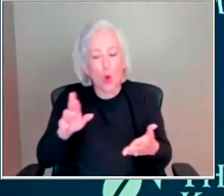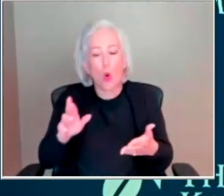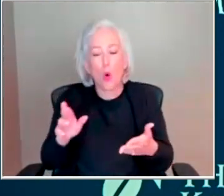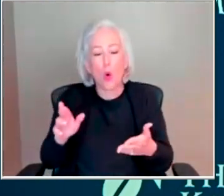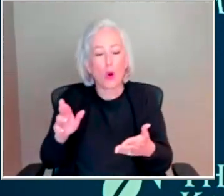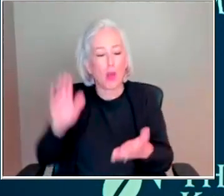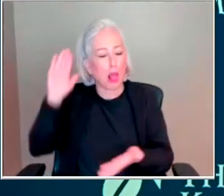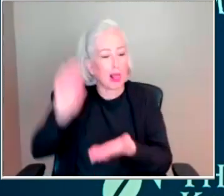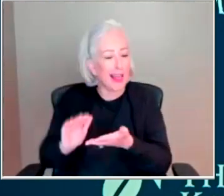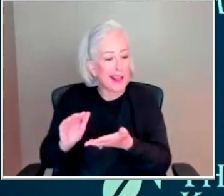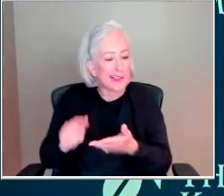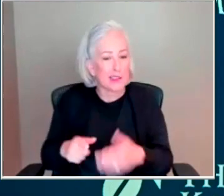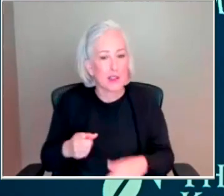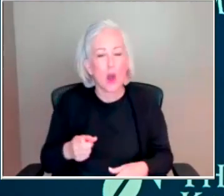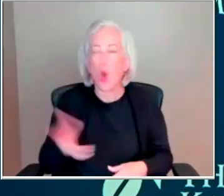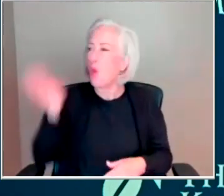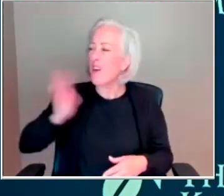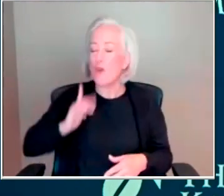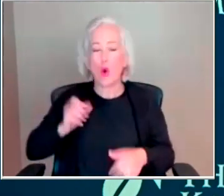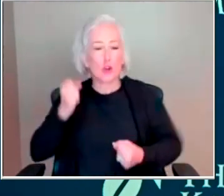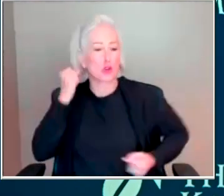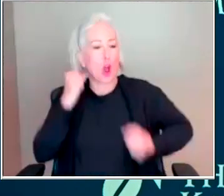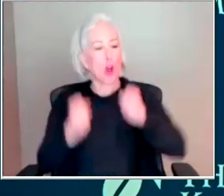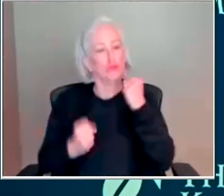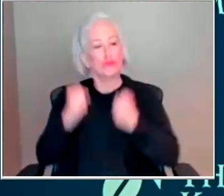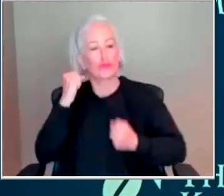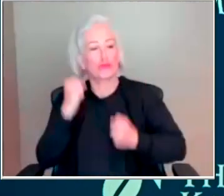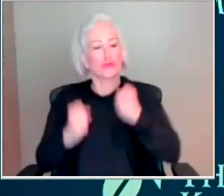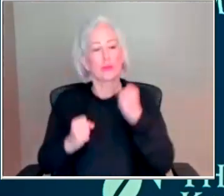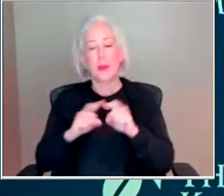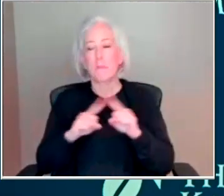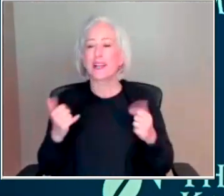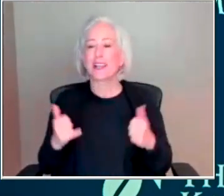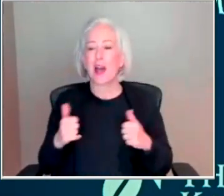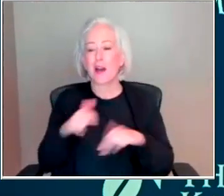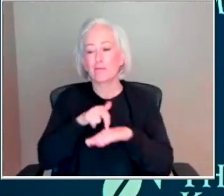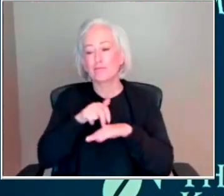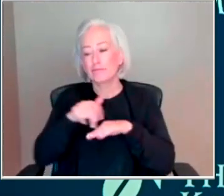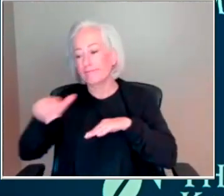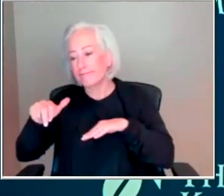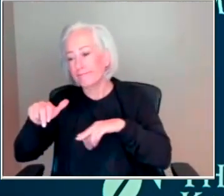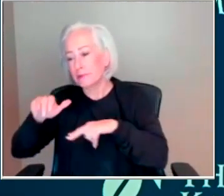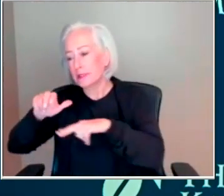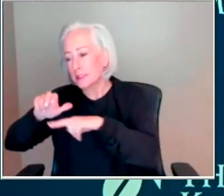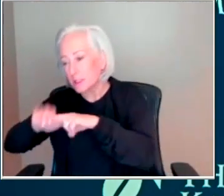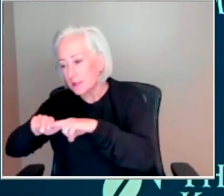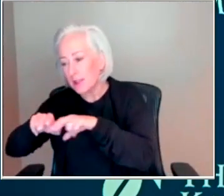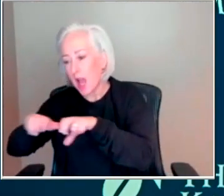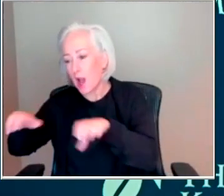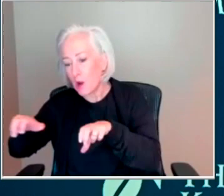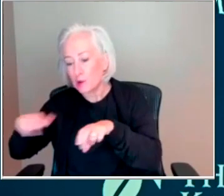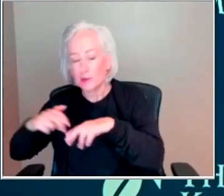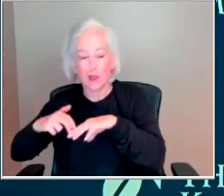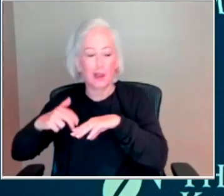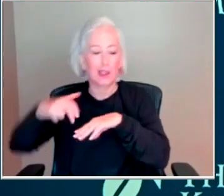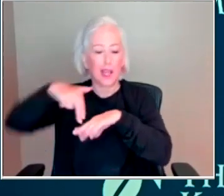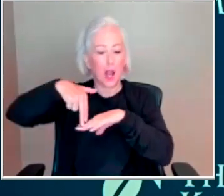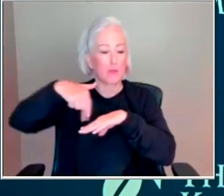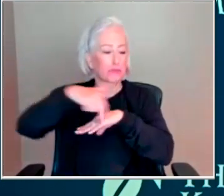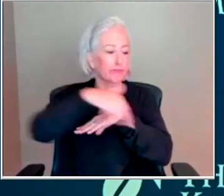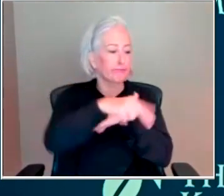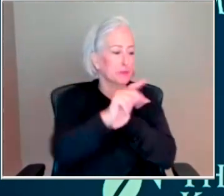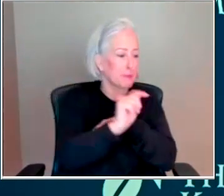used to jog, or I used to do this, and now I just sort of go from the couch to the TV to the, to the fridge, to the bathroom. And